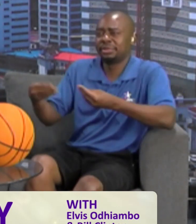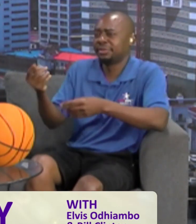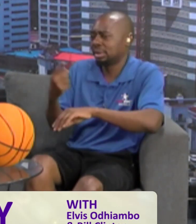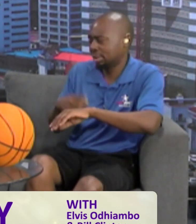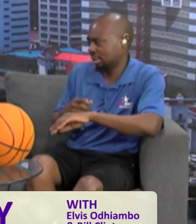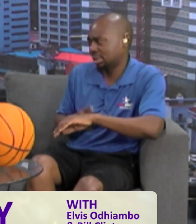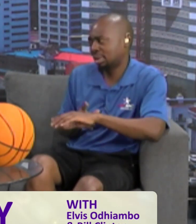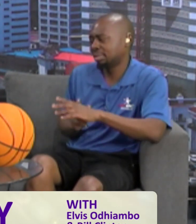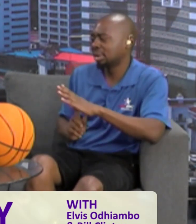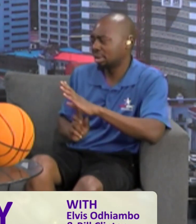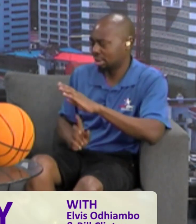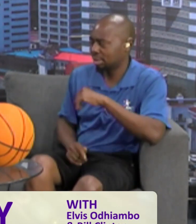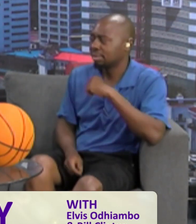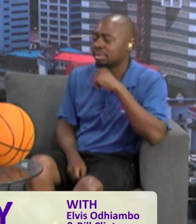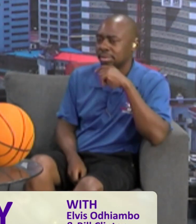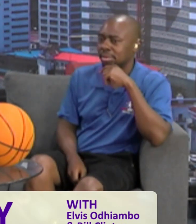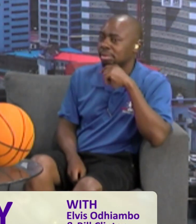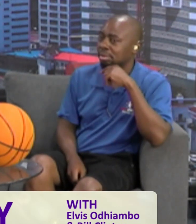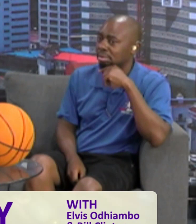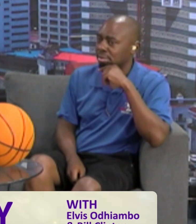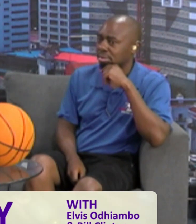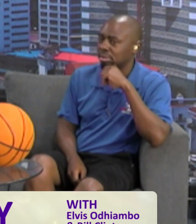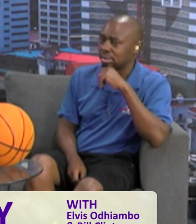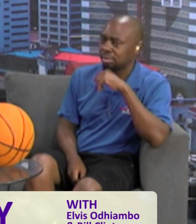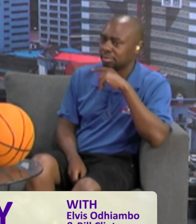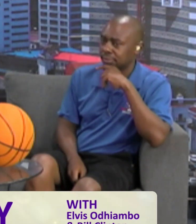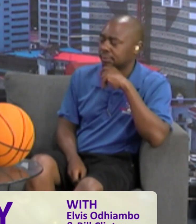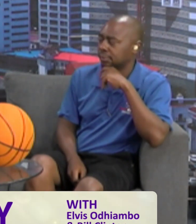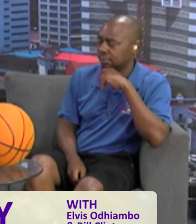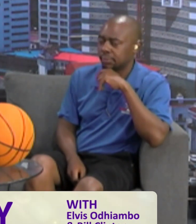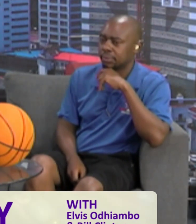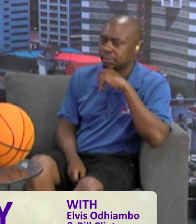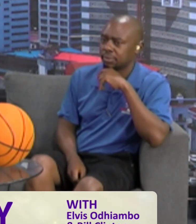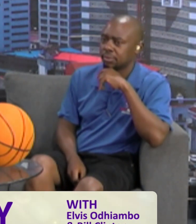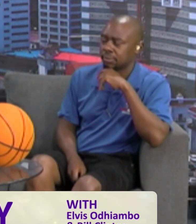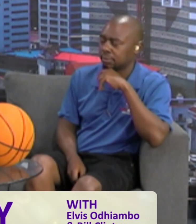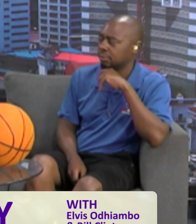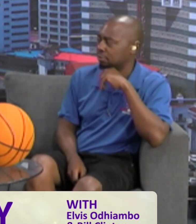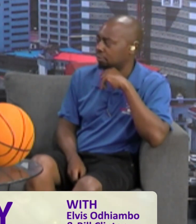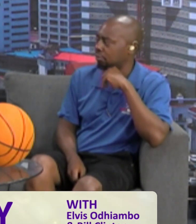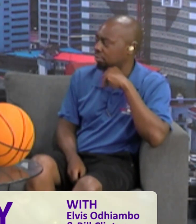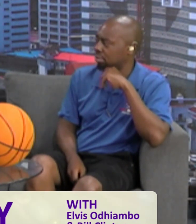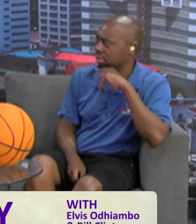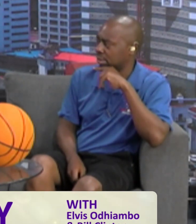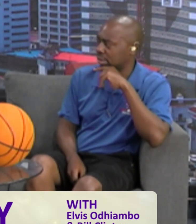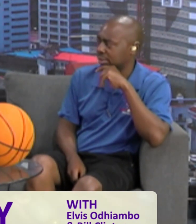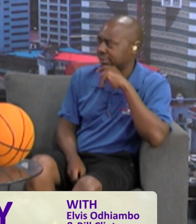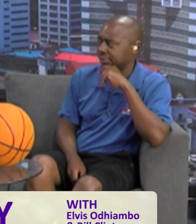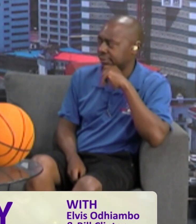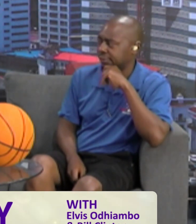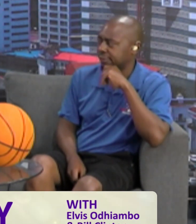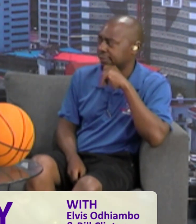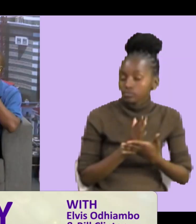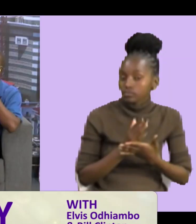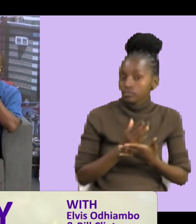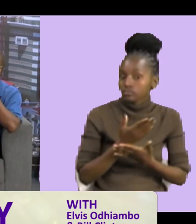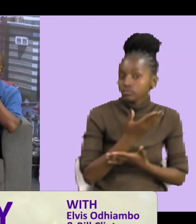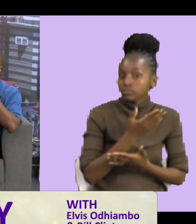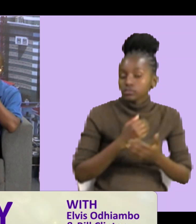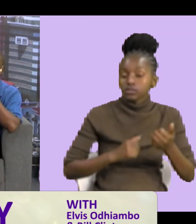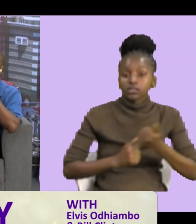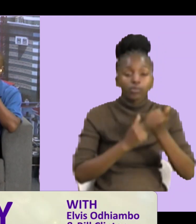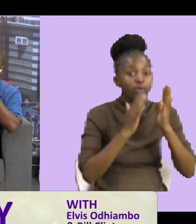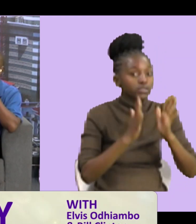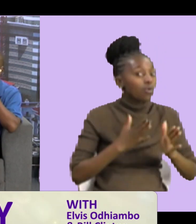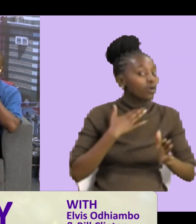blend well with the player and to play well. But I think most importantly, we must give them time. Of course, fans will be looking to see how